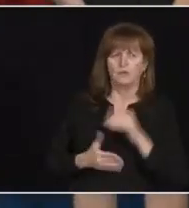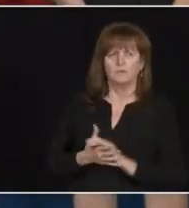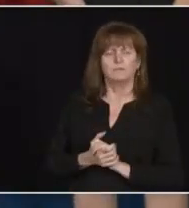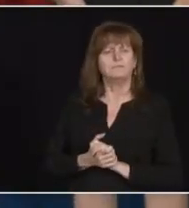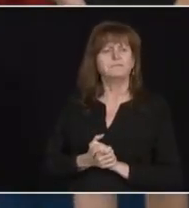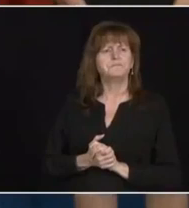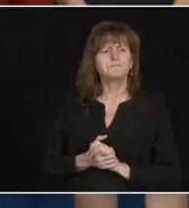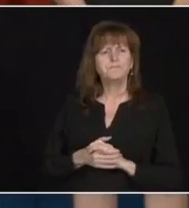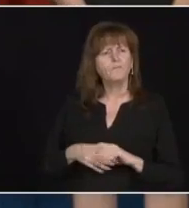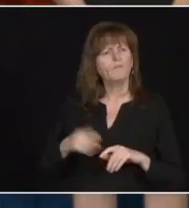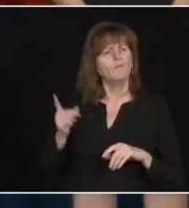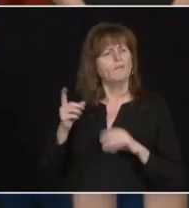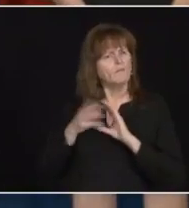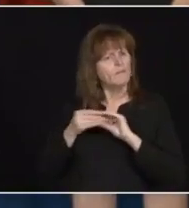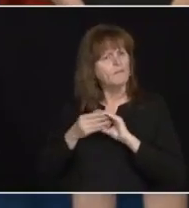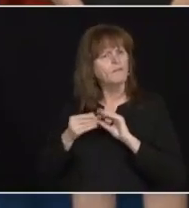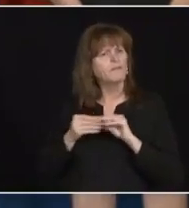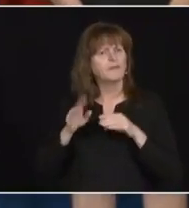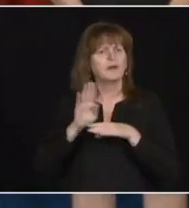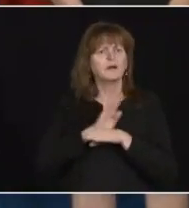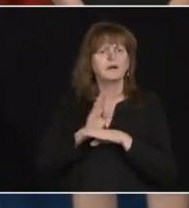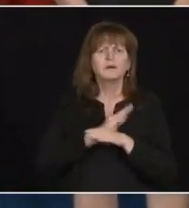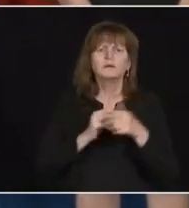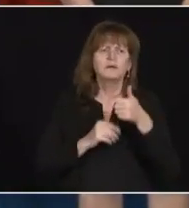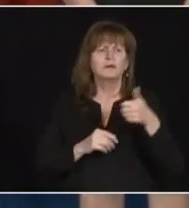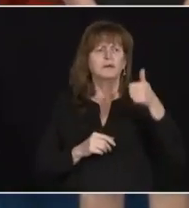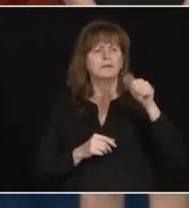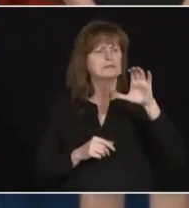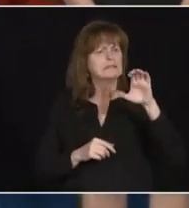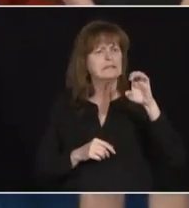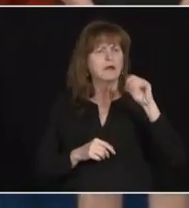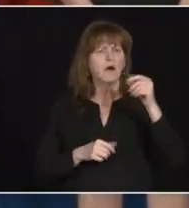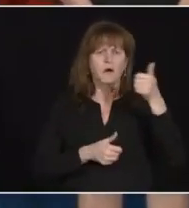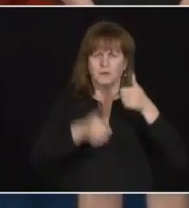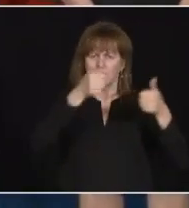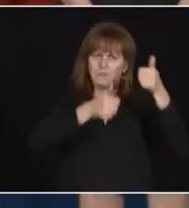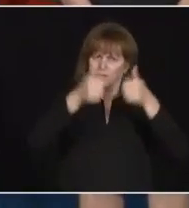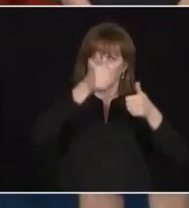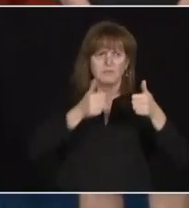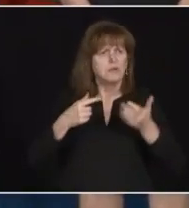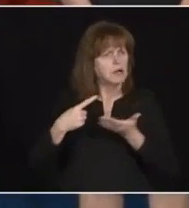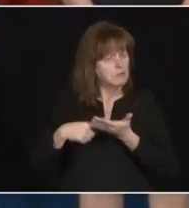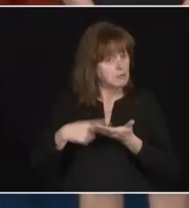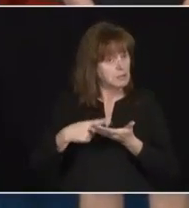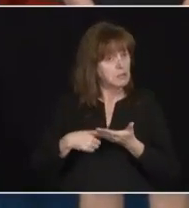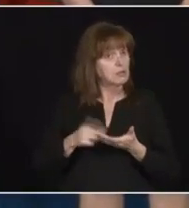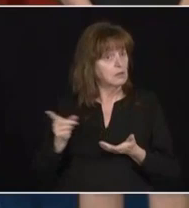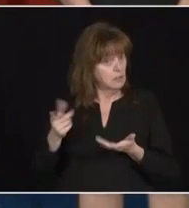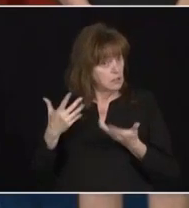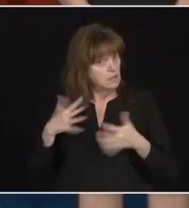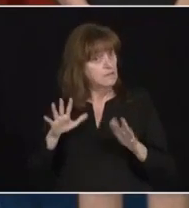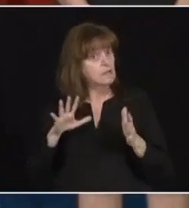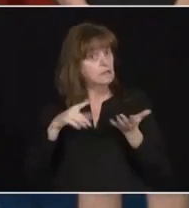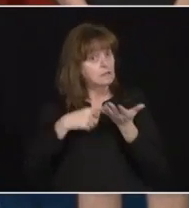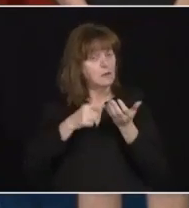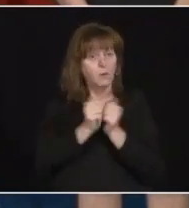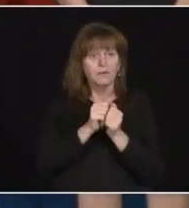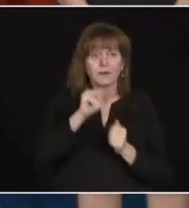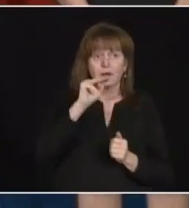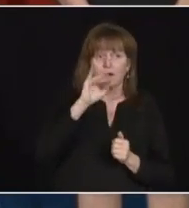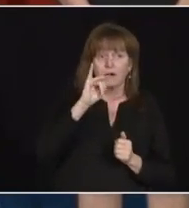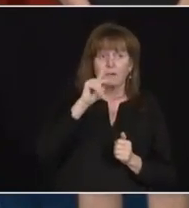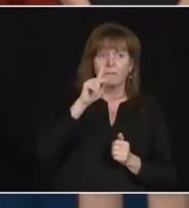the last few weeks of this pandemic. Yes. Have you also spoken to Mike Harris in his capacity as chair of Chartwell